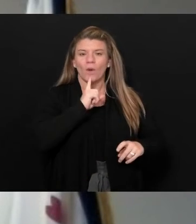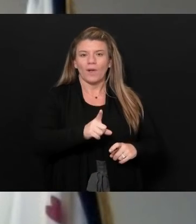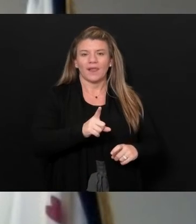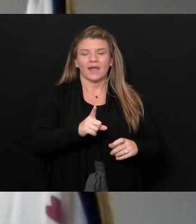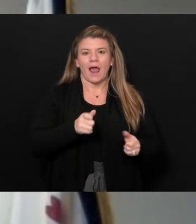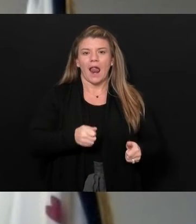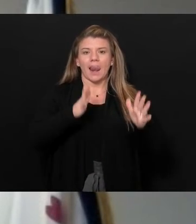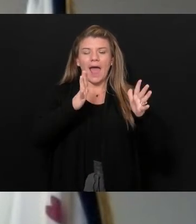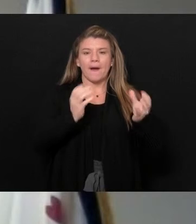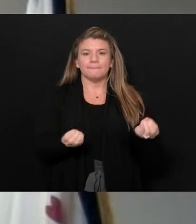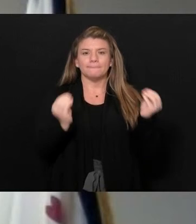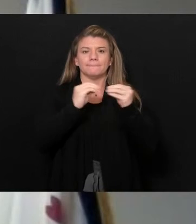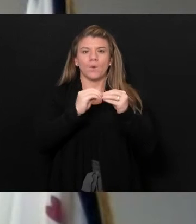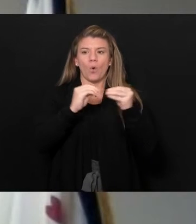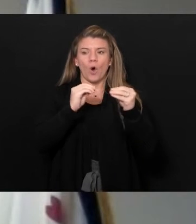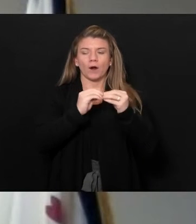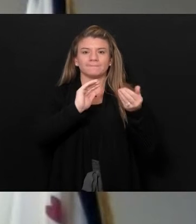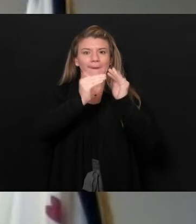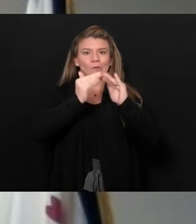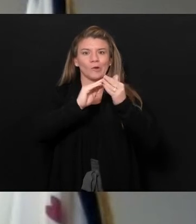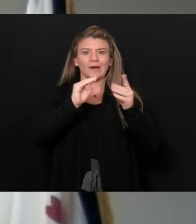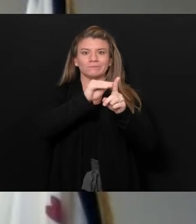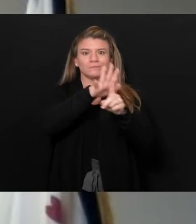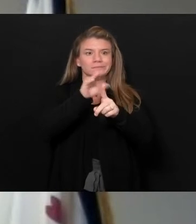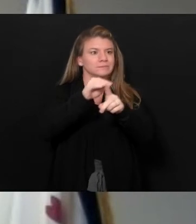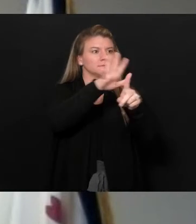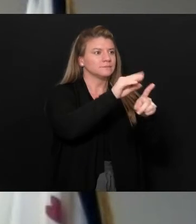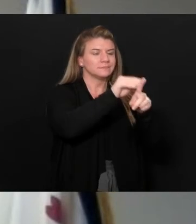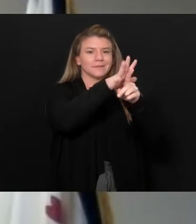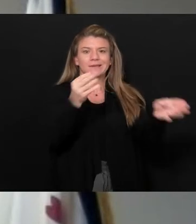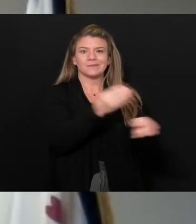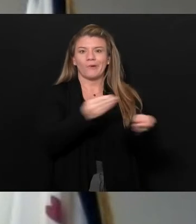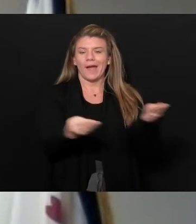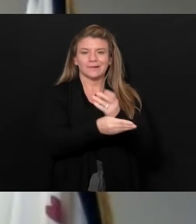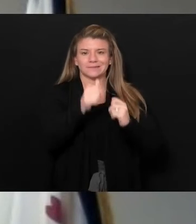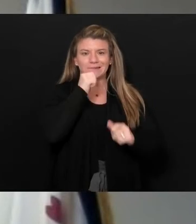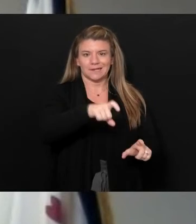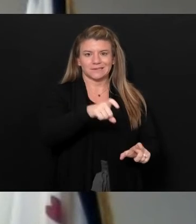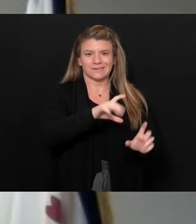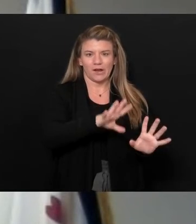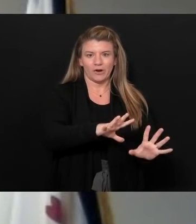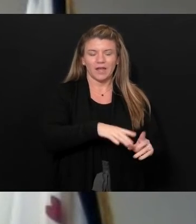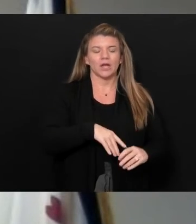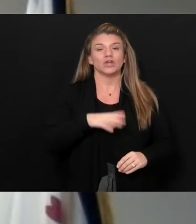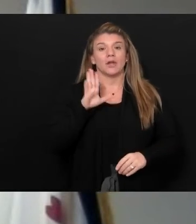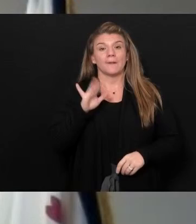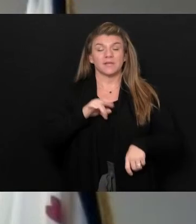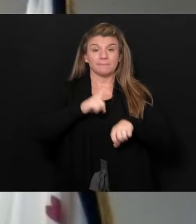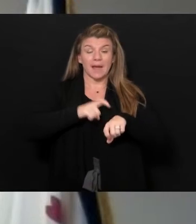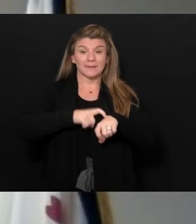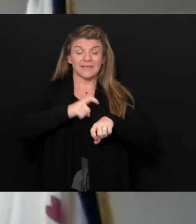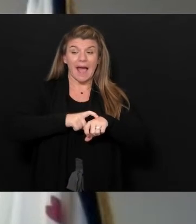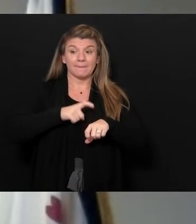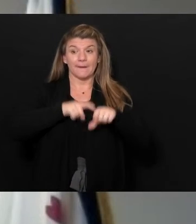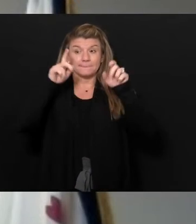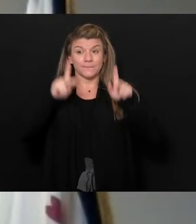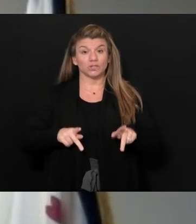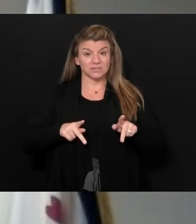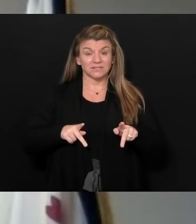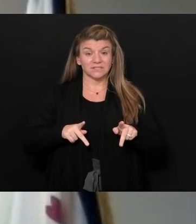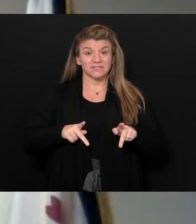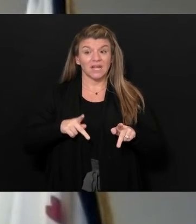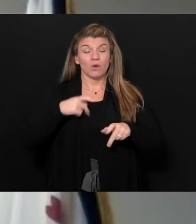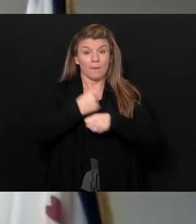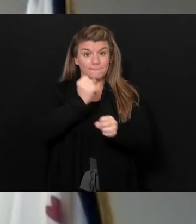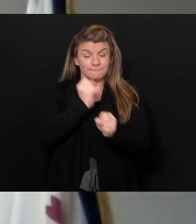really allow much more community exposure than is necessary. So by the time an individual would